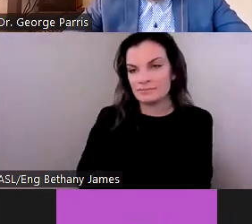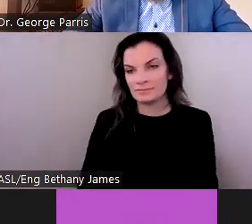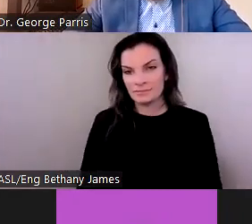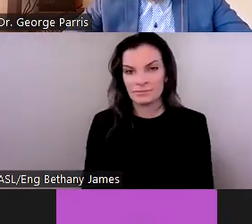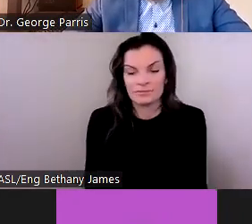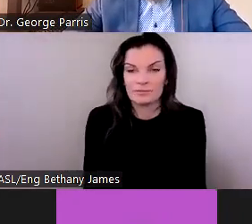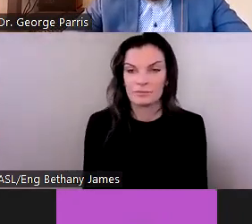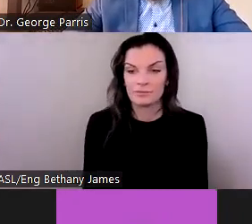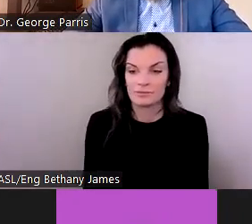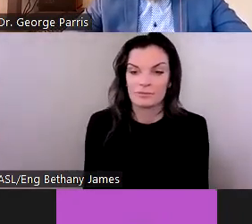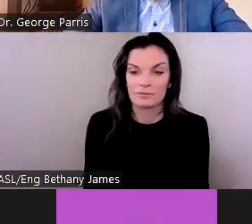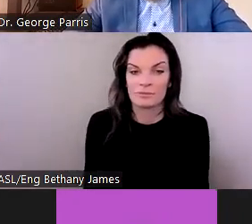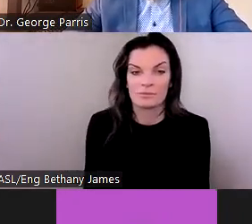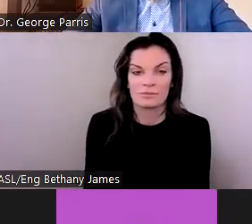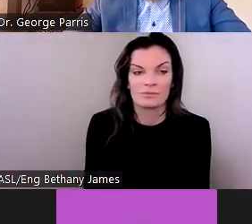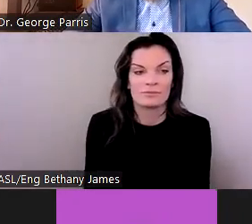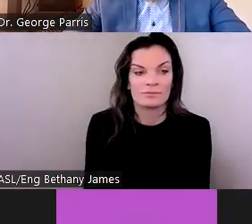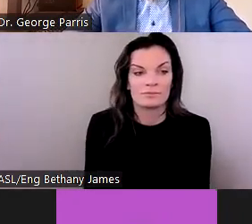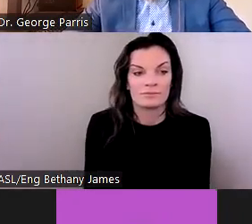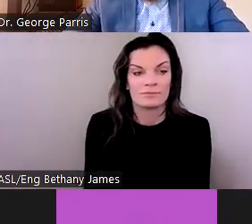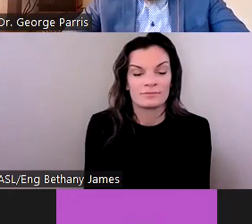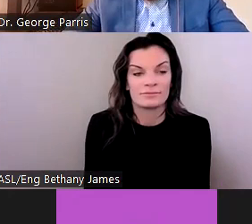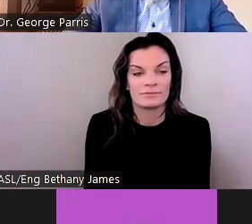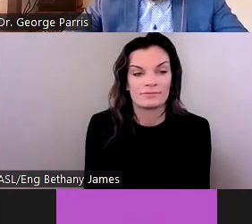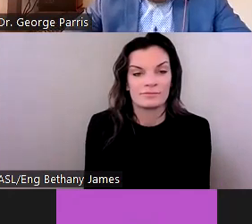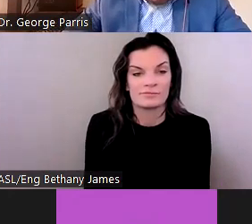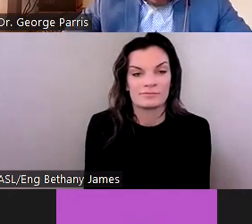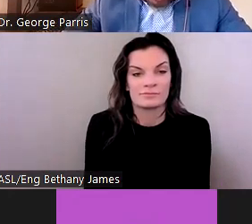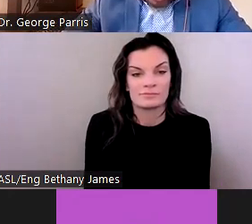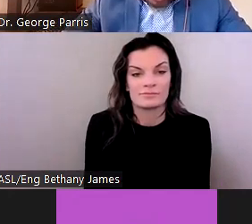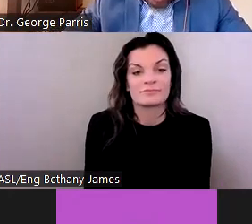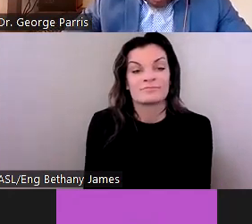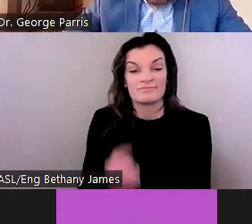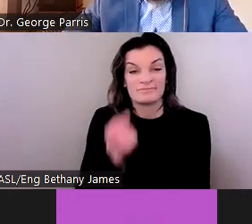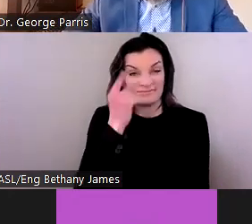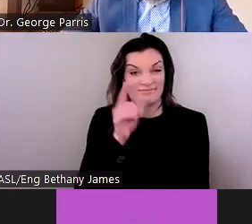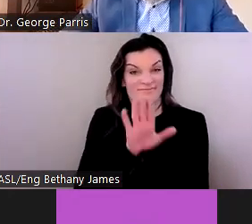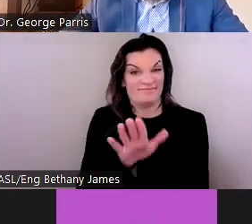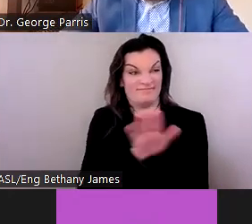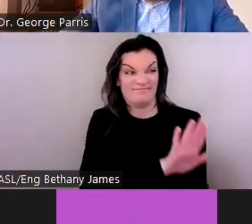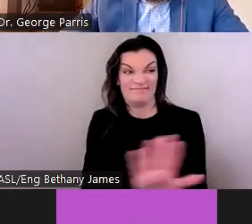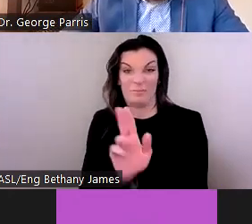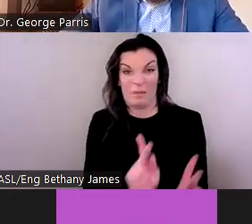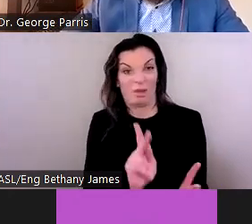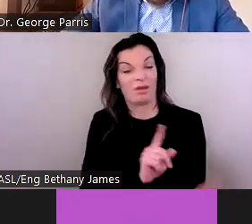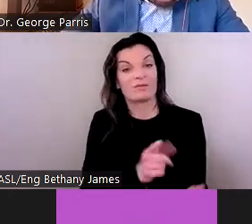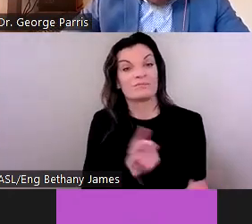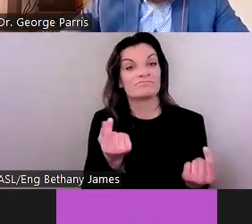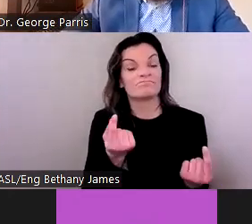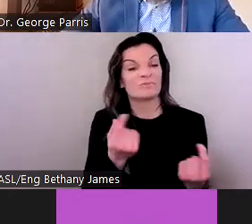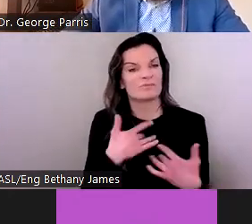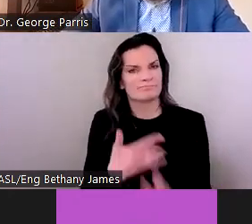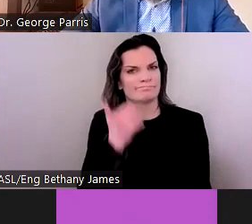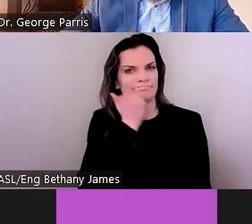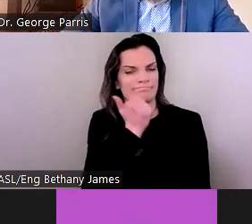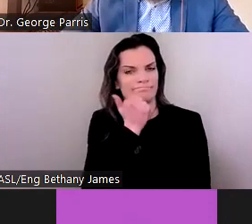1/3 minimum of their day at work. Whether they're working,